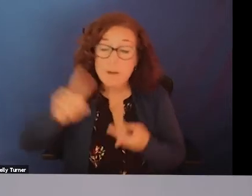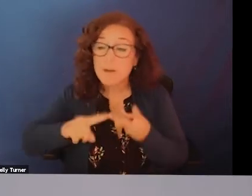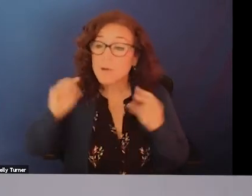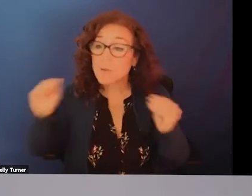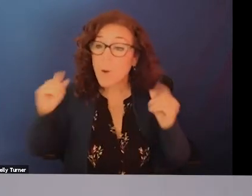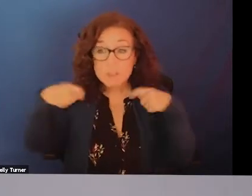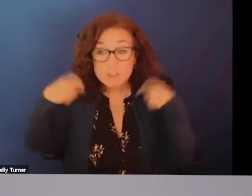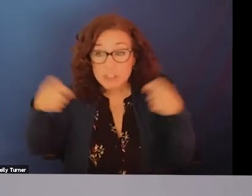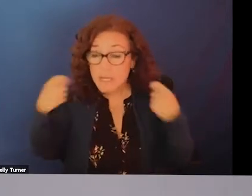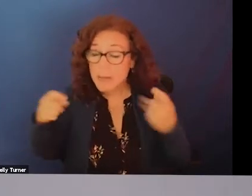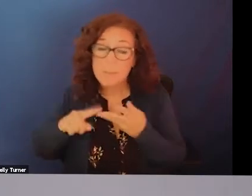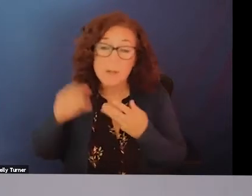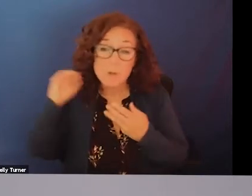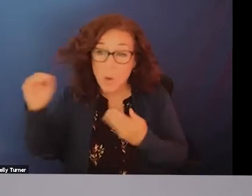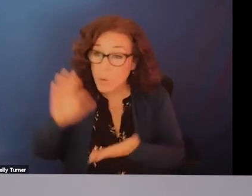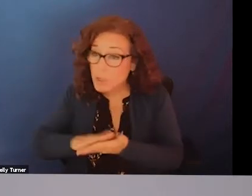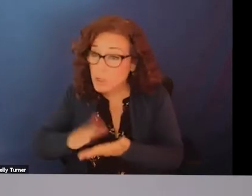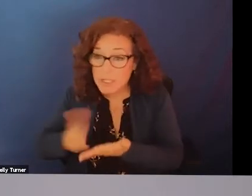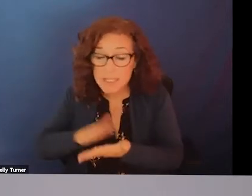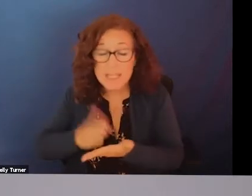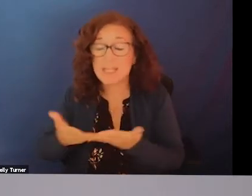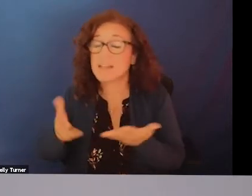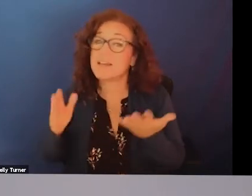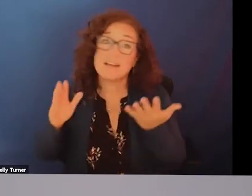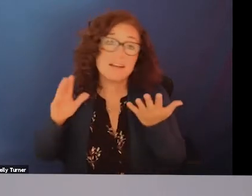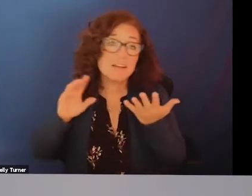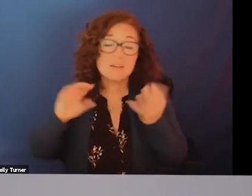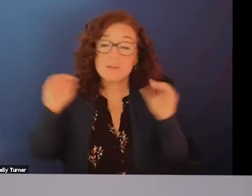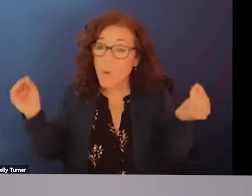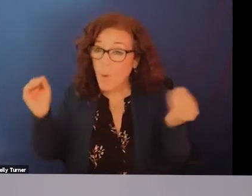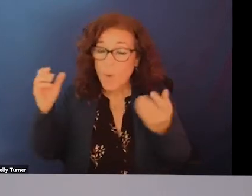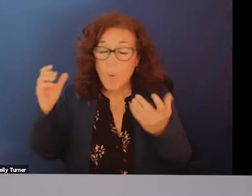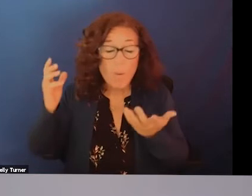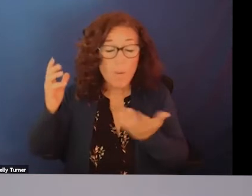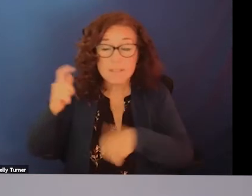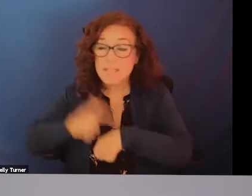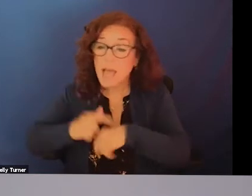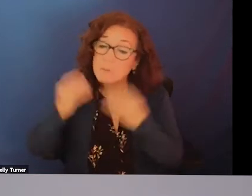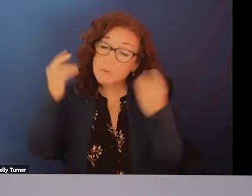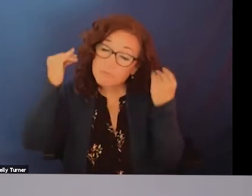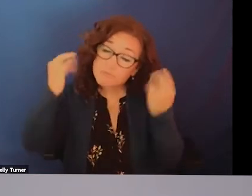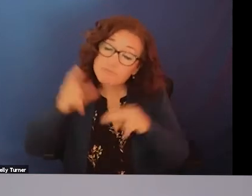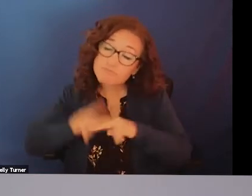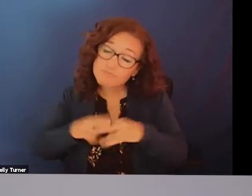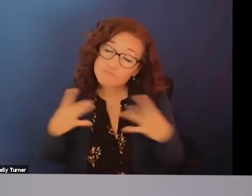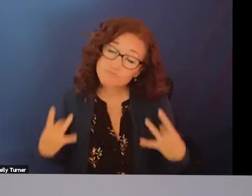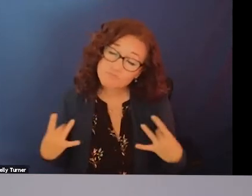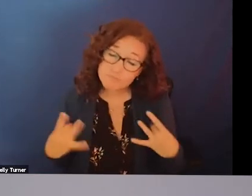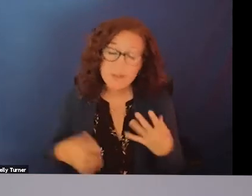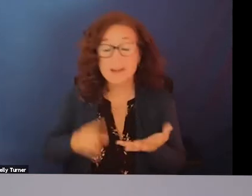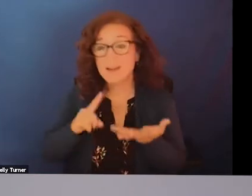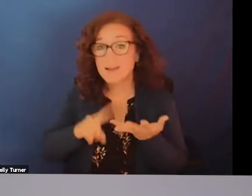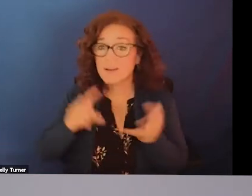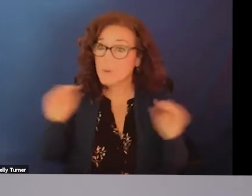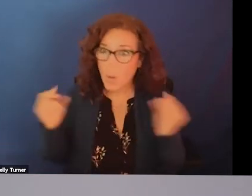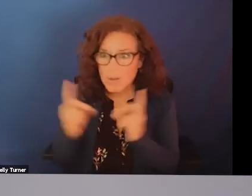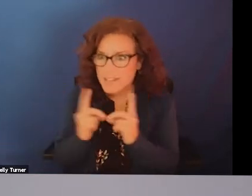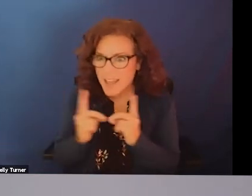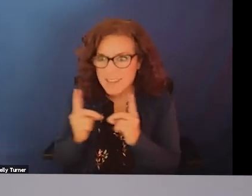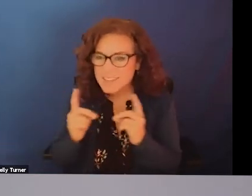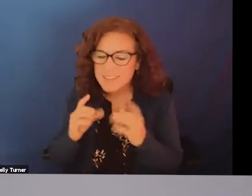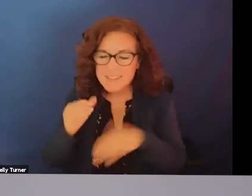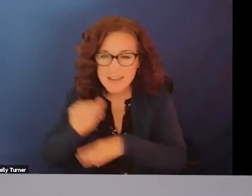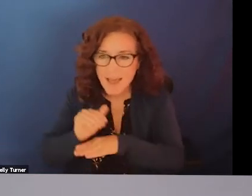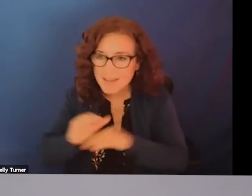movies, no time to just think and reflect, and no date nights. But it also meant working